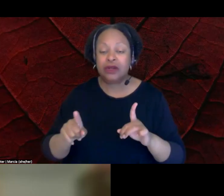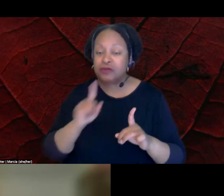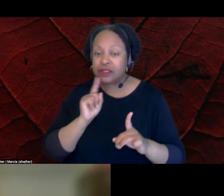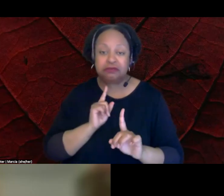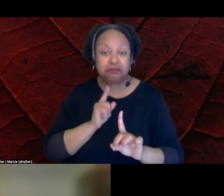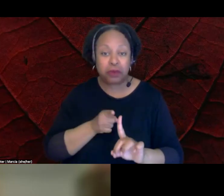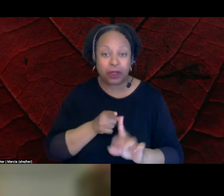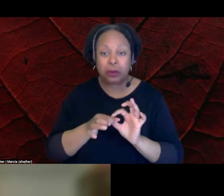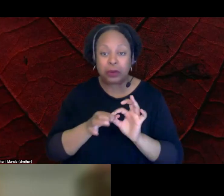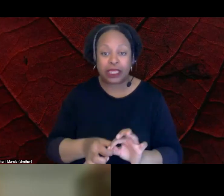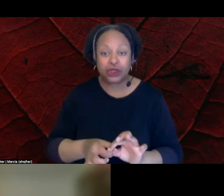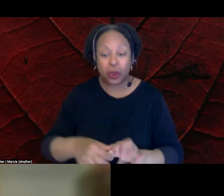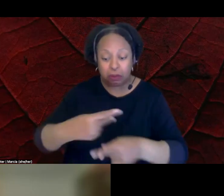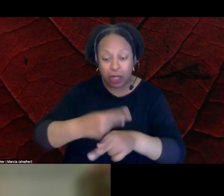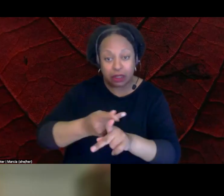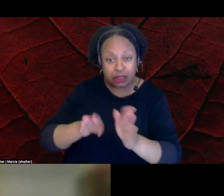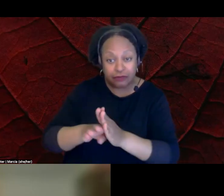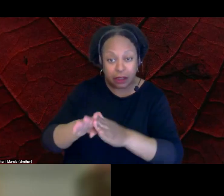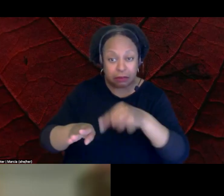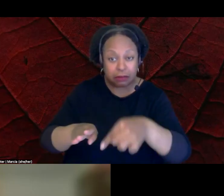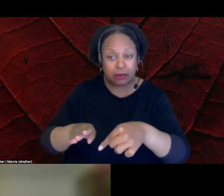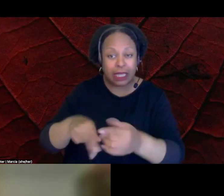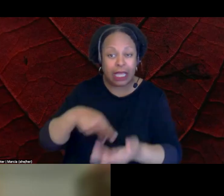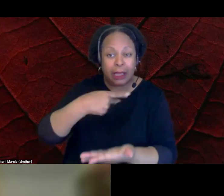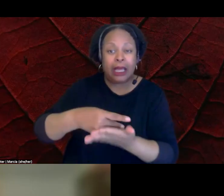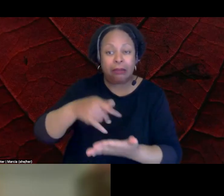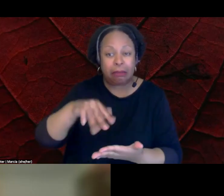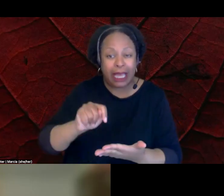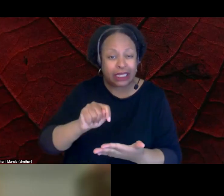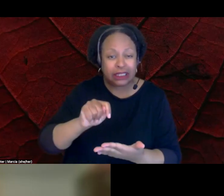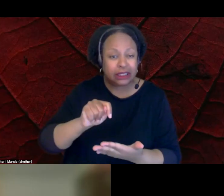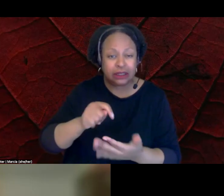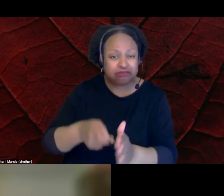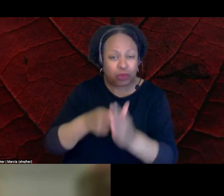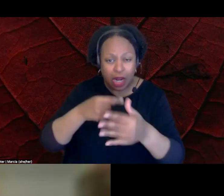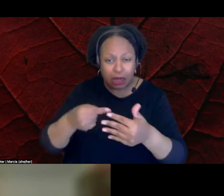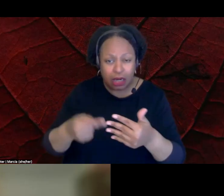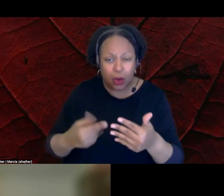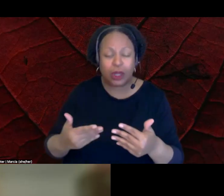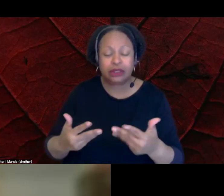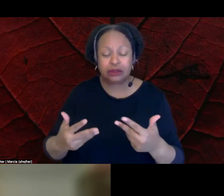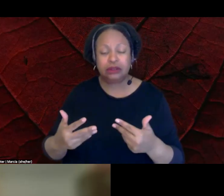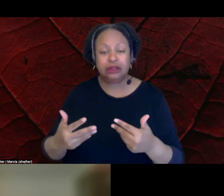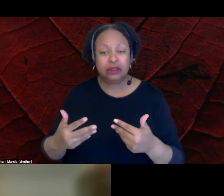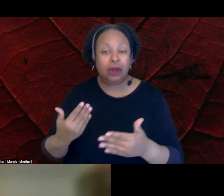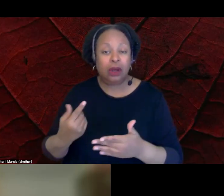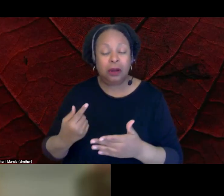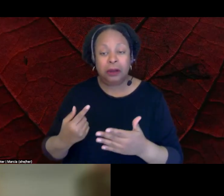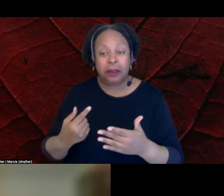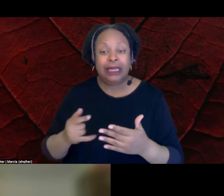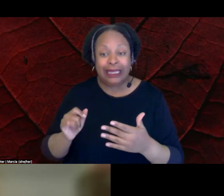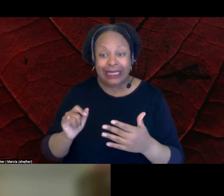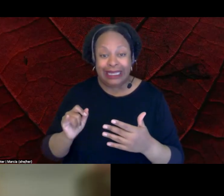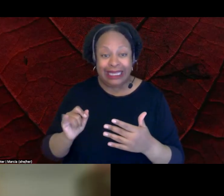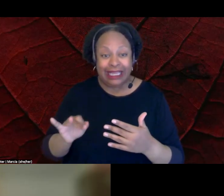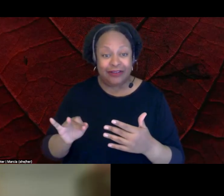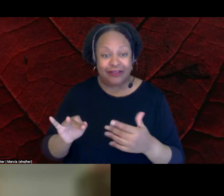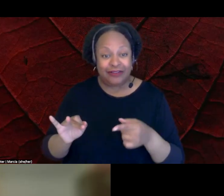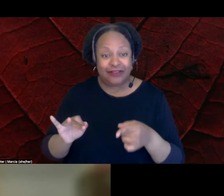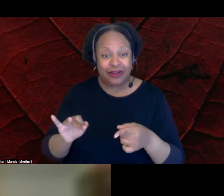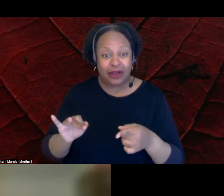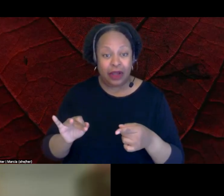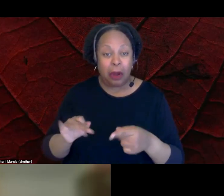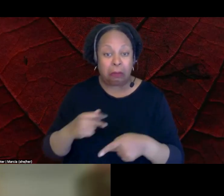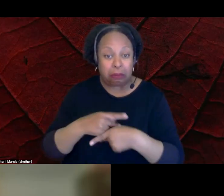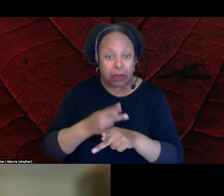the product that's being developed, what the patents entail, what the likelihood is. Like if it's a very disruptive product